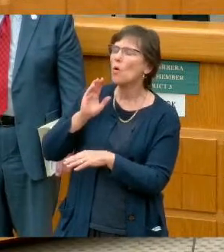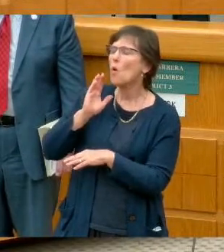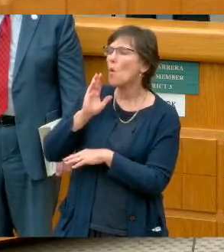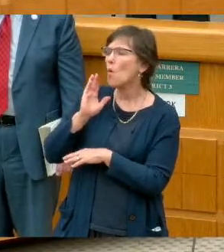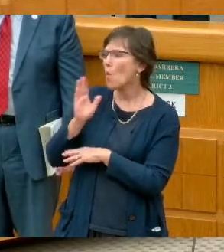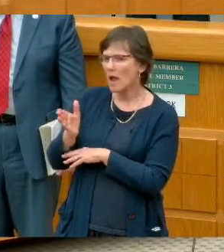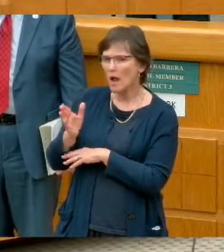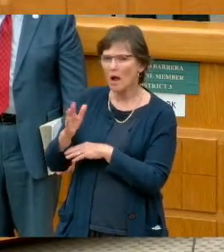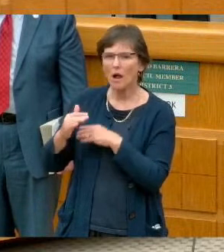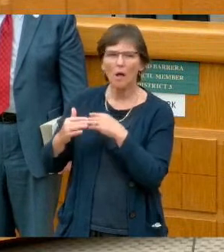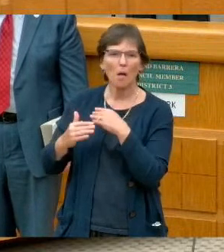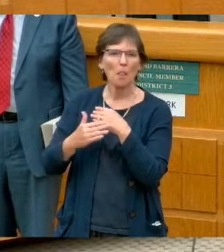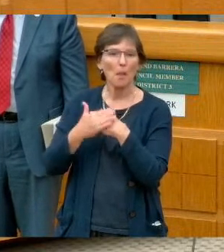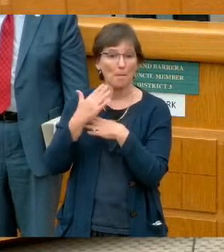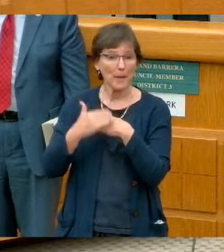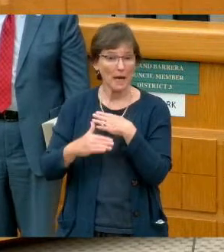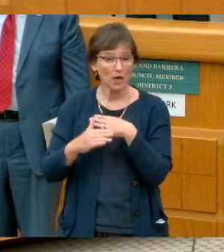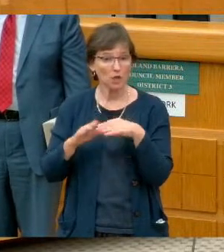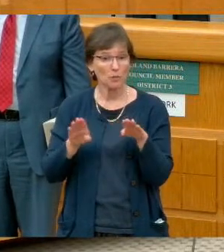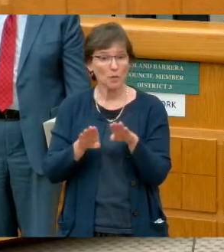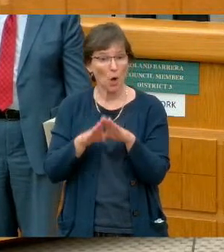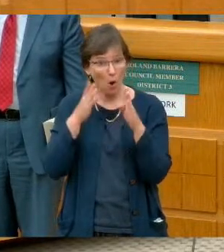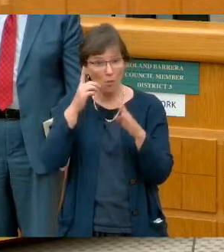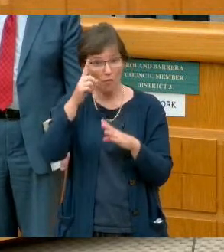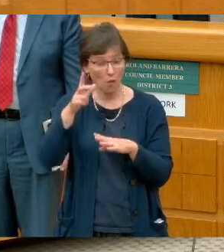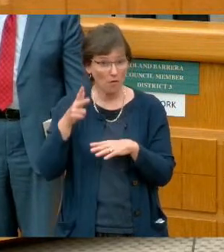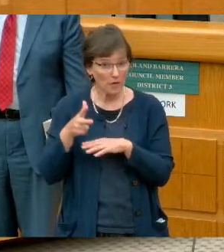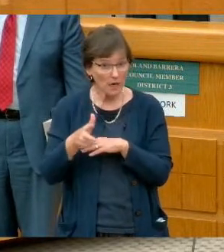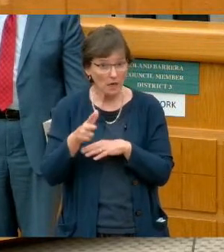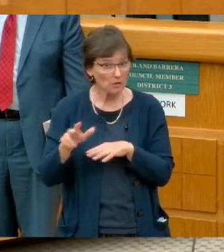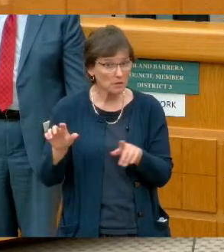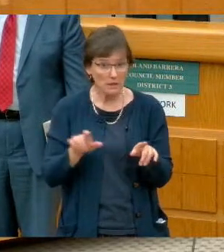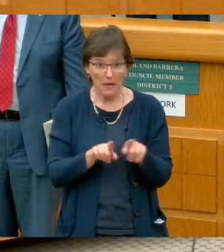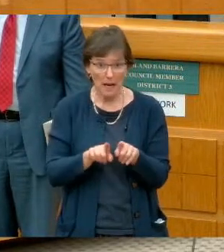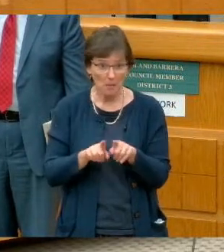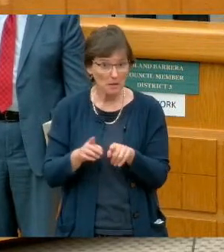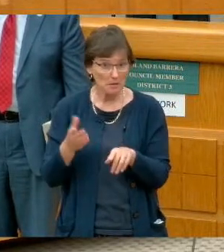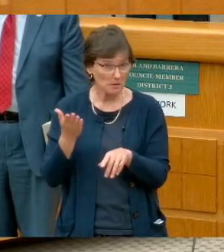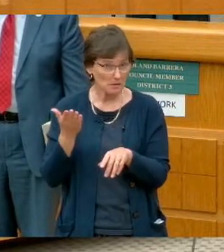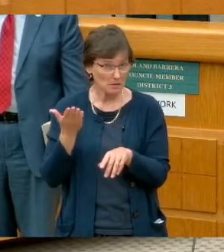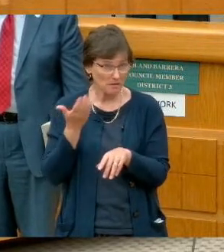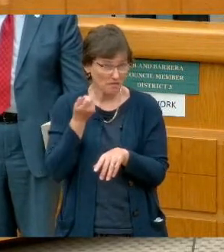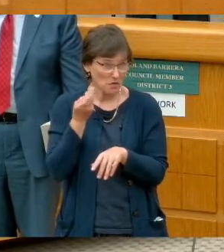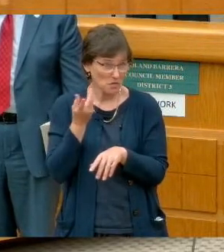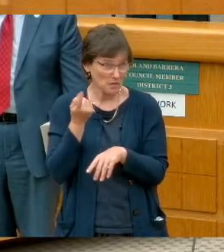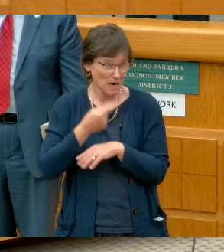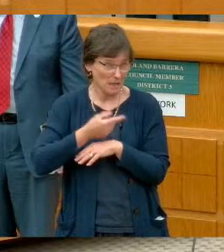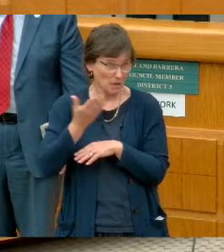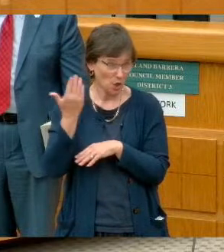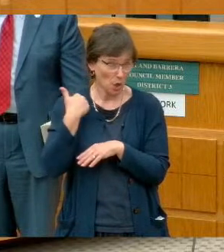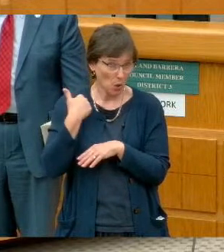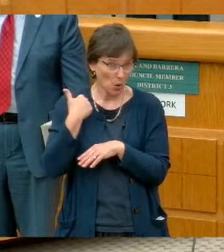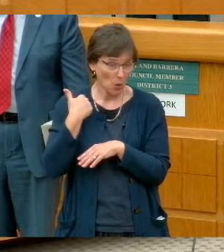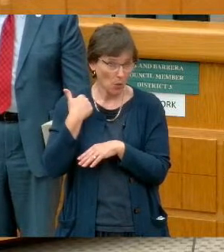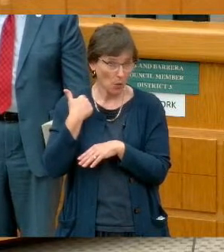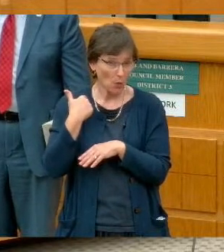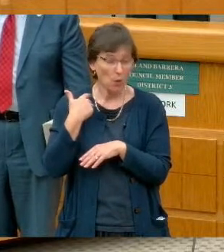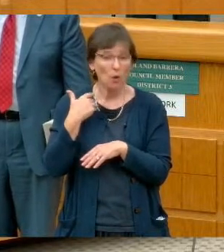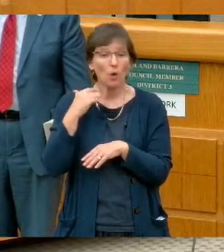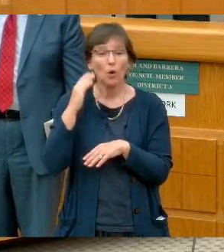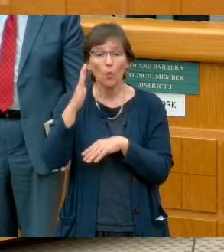it's regarding the order. Will the beach be open to vehicle access as it was a few days